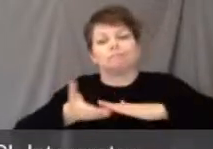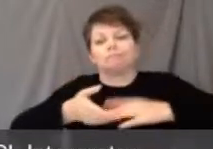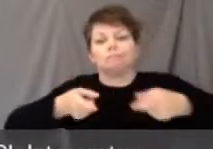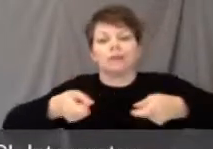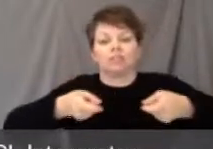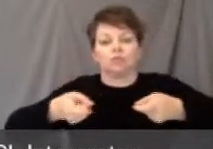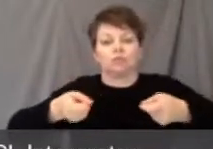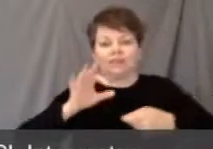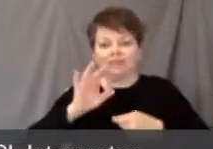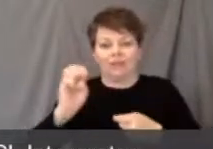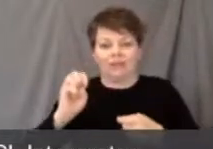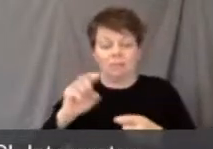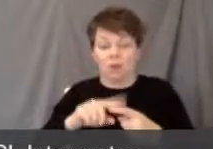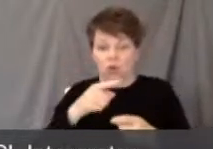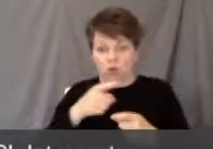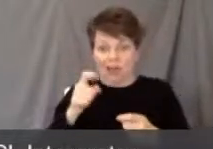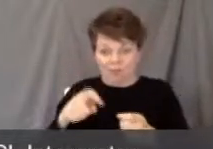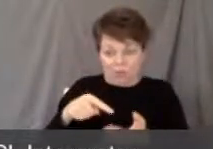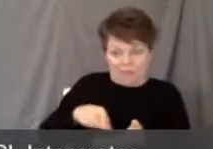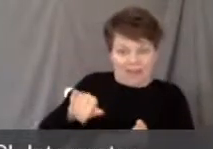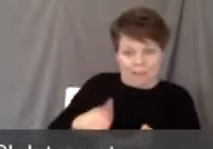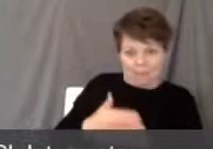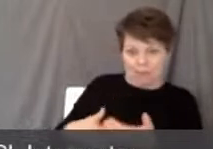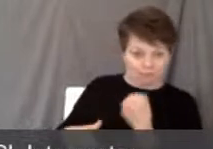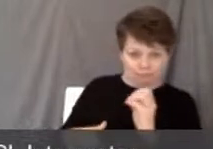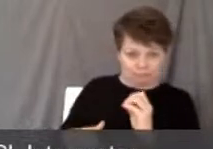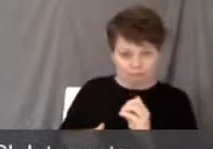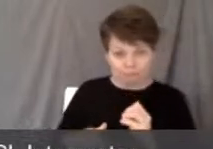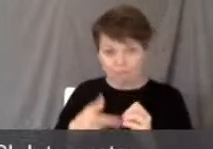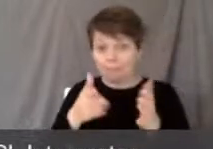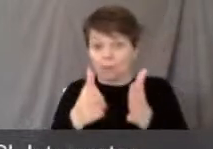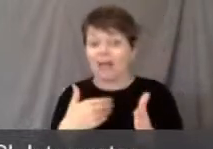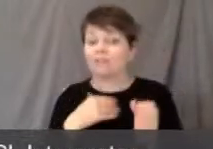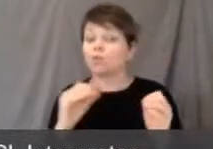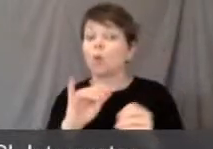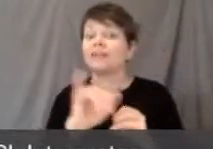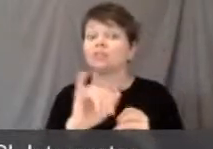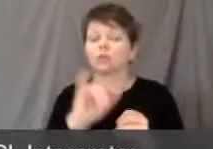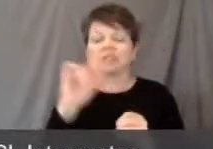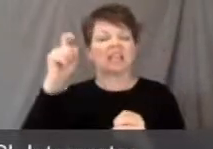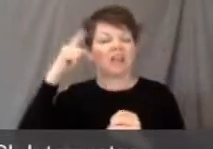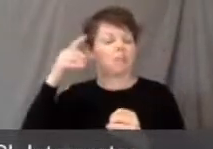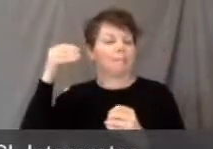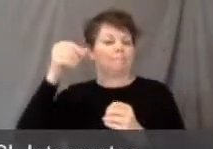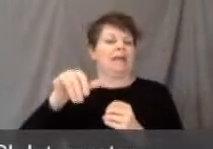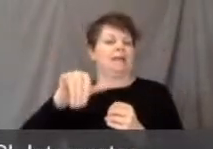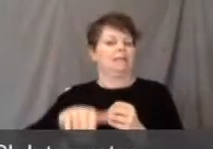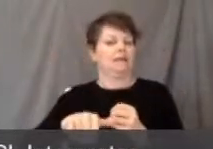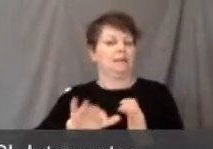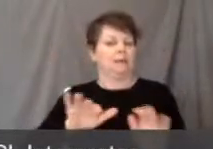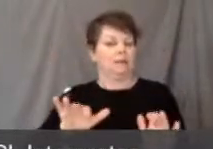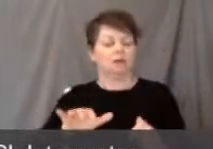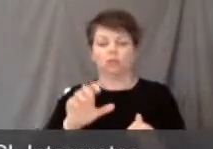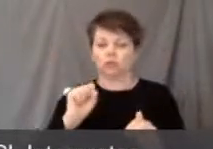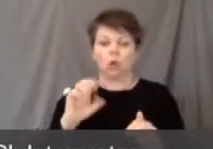deferred to you. And if you don't have insurance, then that is taken care of by the government. So nobody should not get a vaccine due to